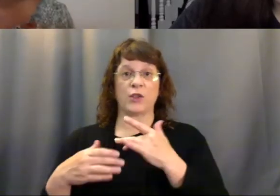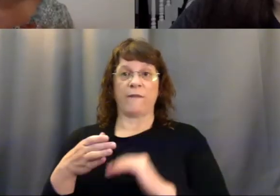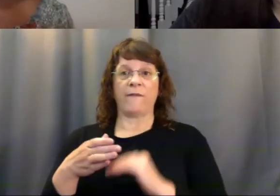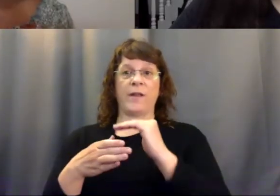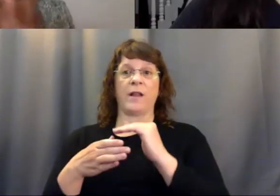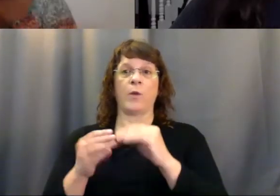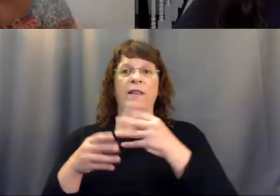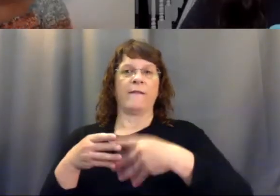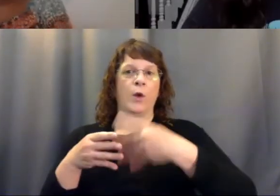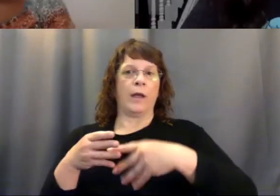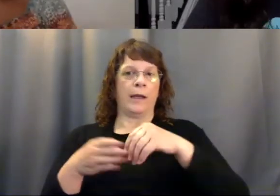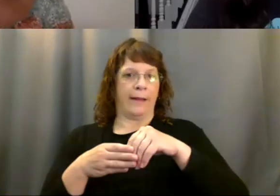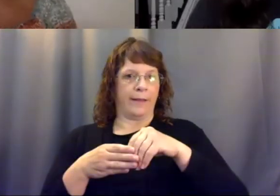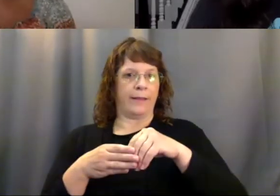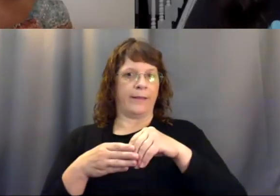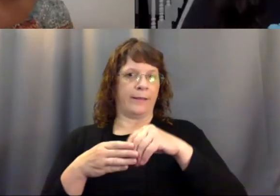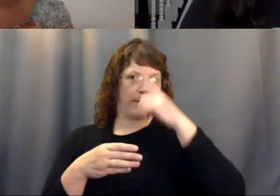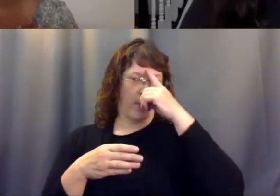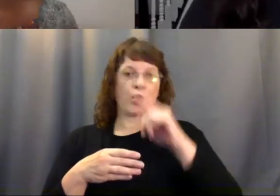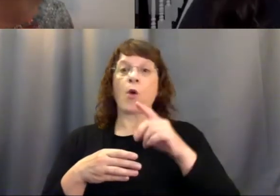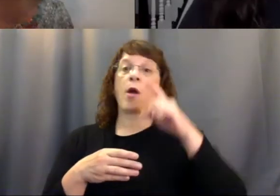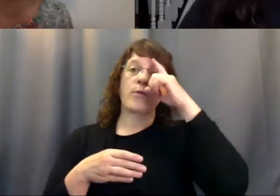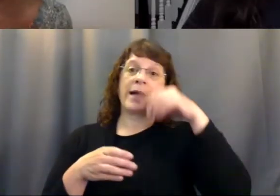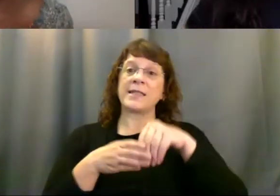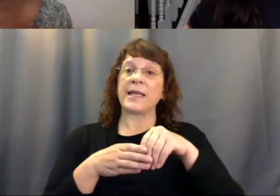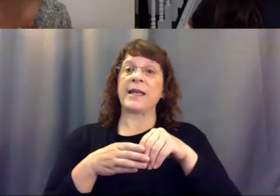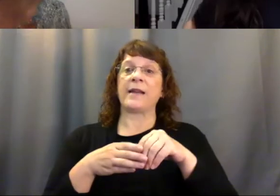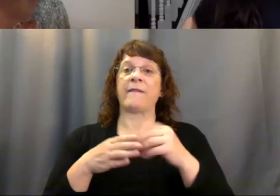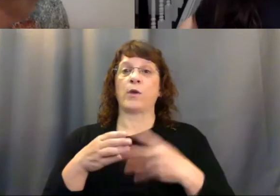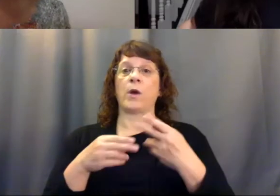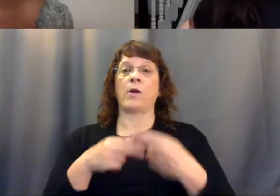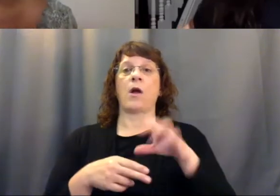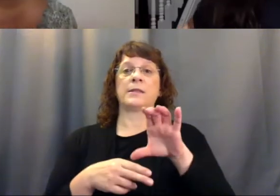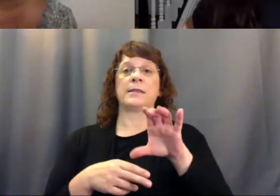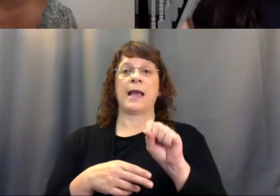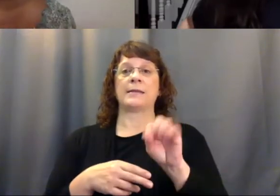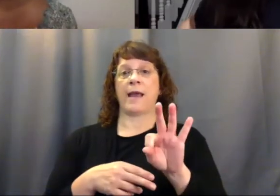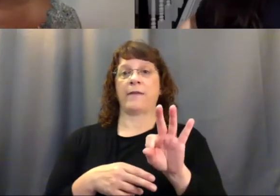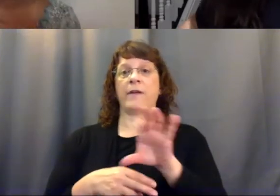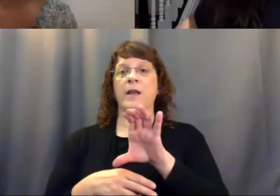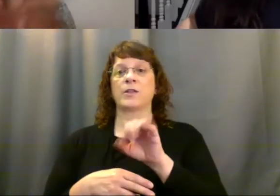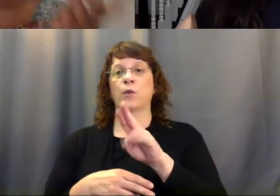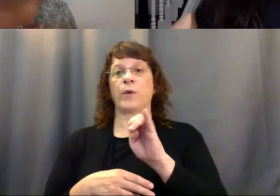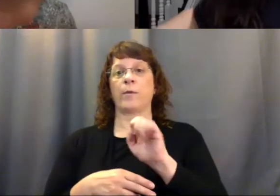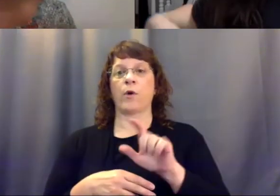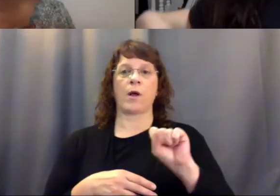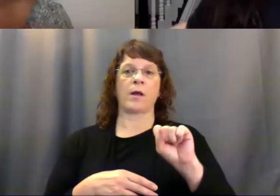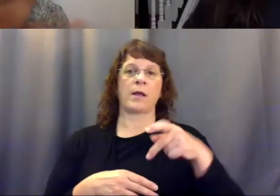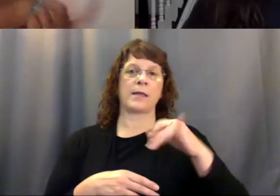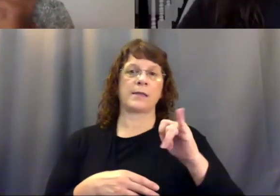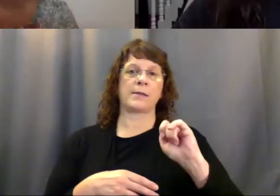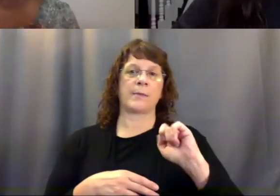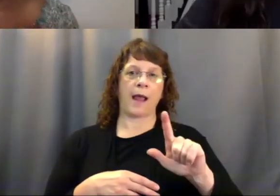in the brain. So your brain sits in a fluid called CSF, or cerebral spinal fluid. And that circulates all throughout the brain, that